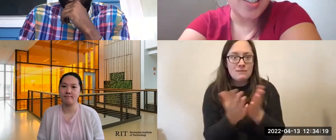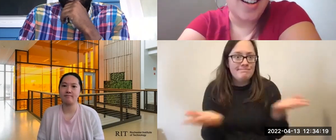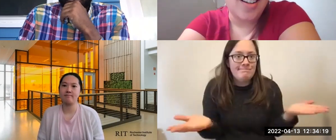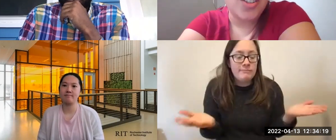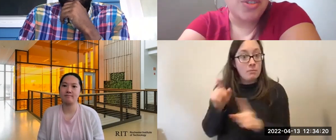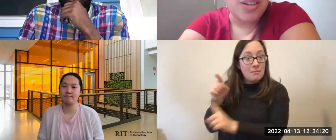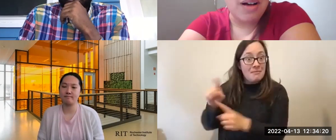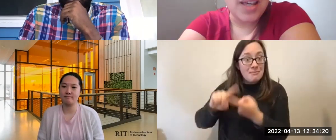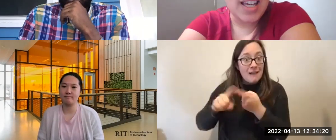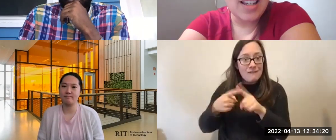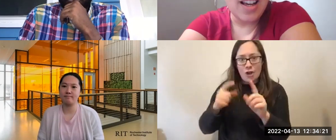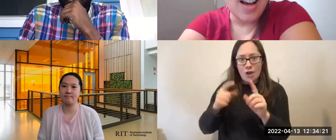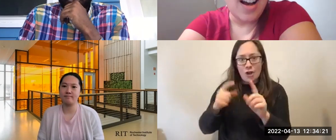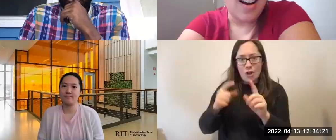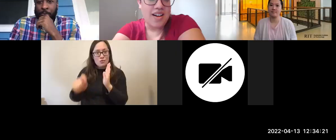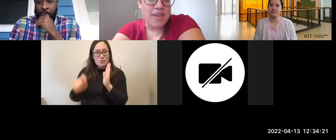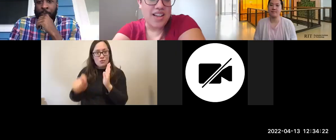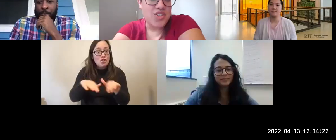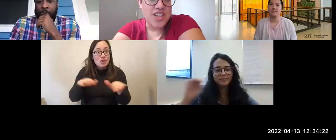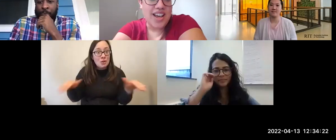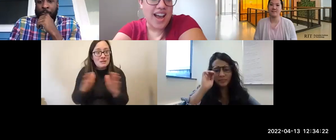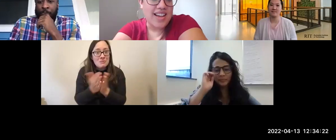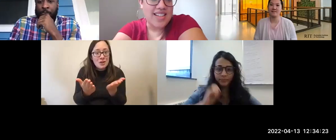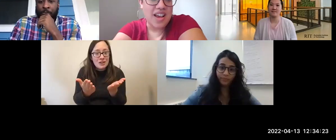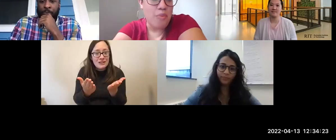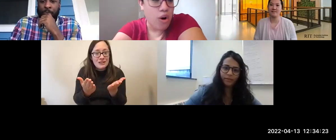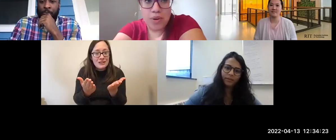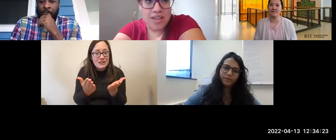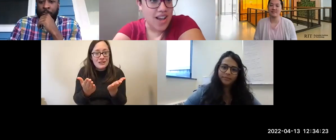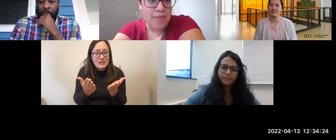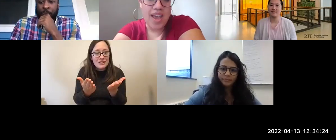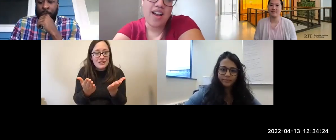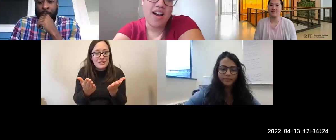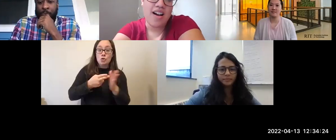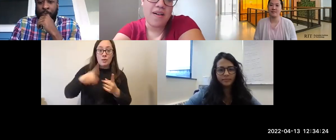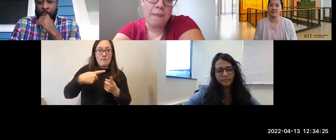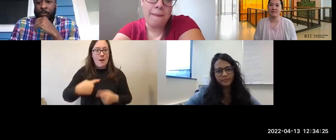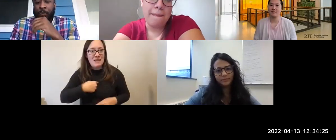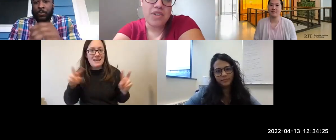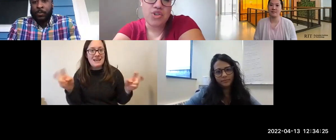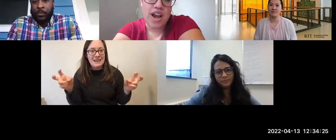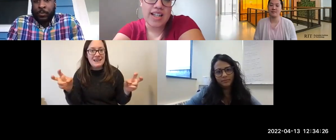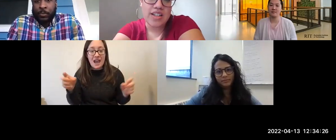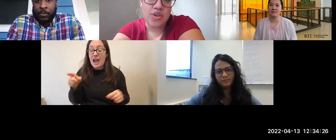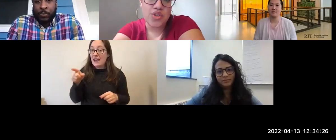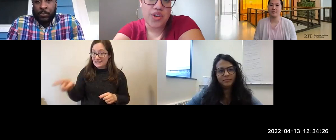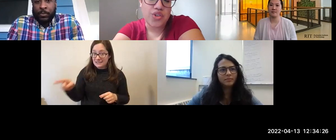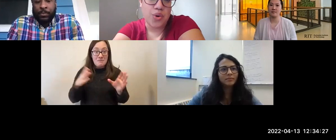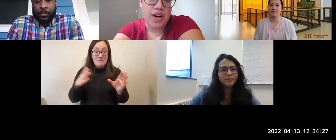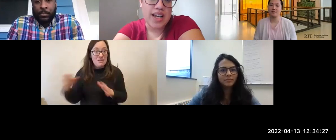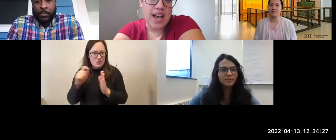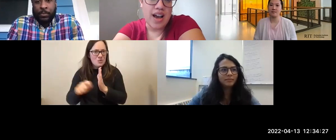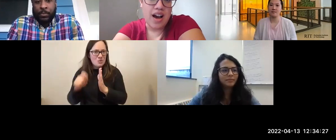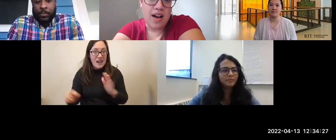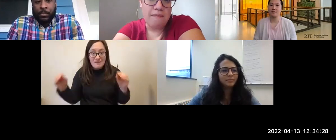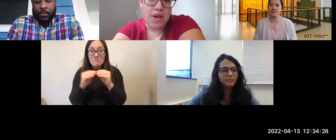children's book. It's called The Truth About Me. And she has more books coming to try and, share